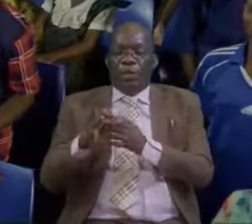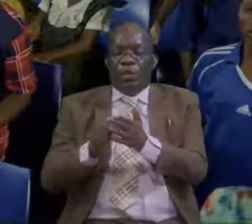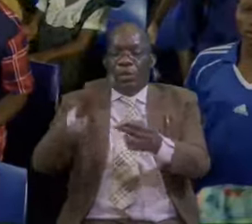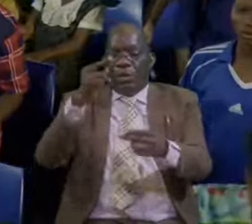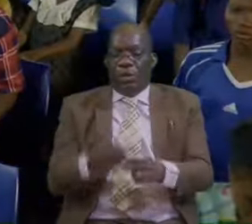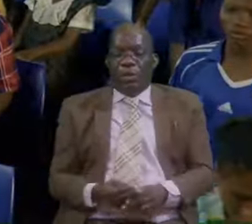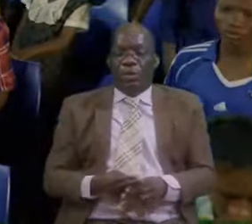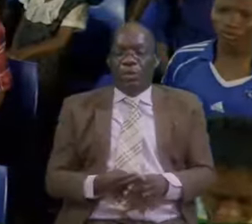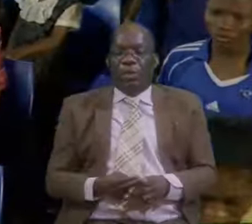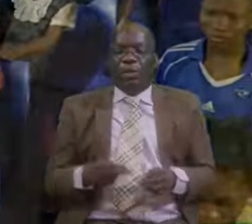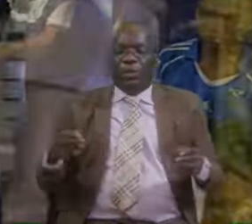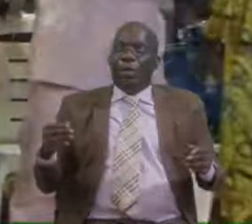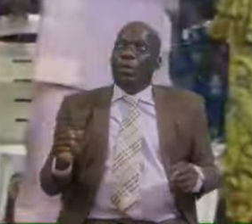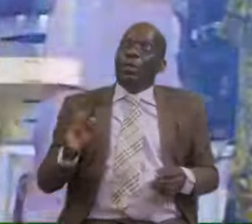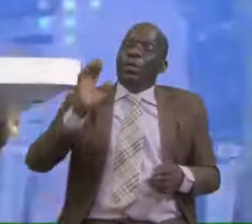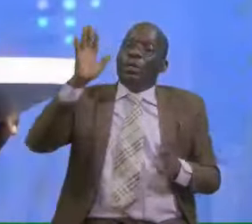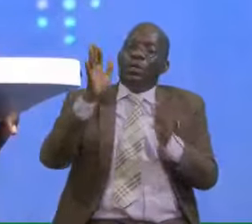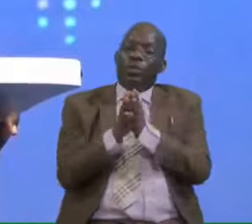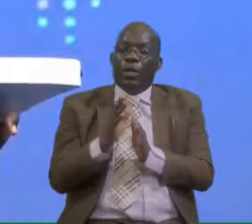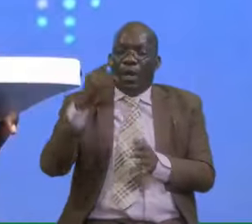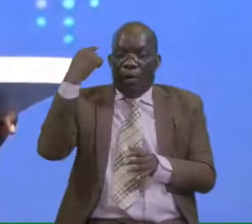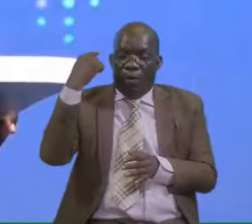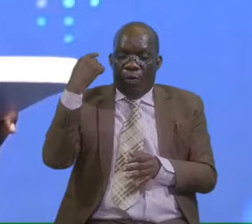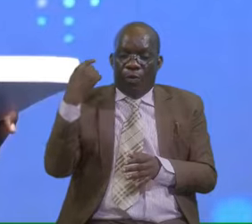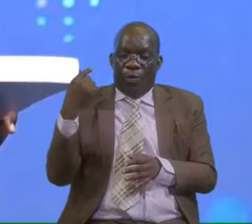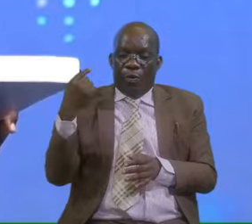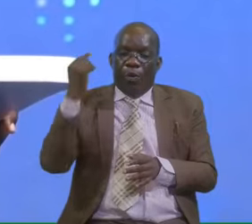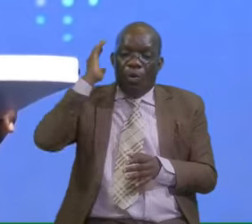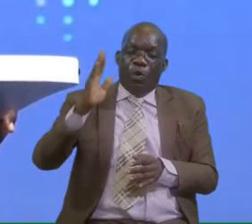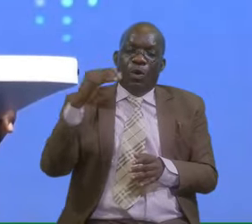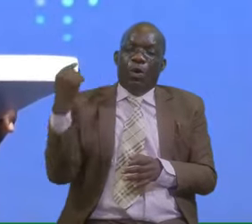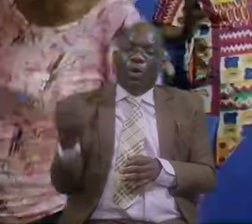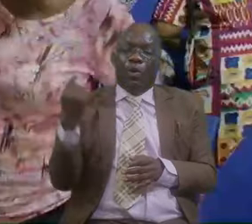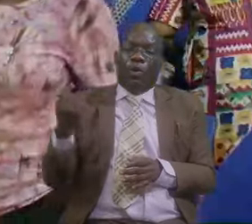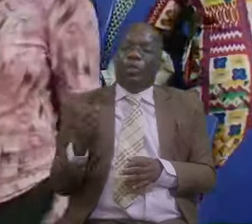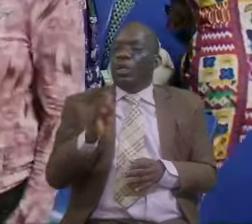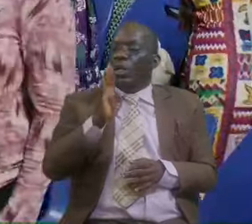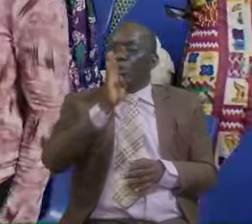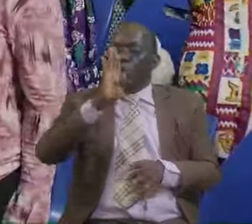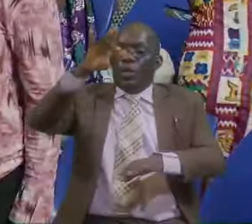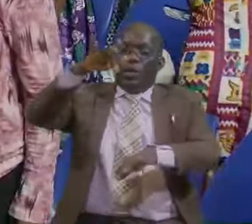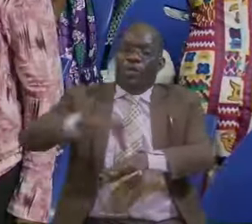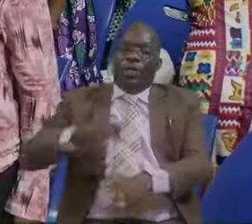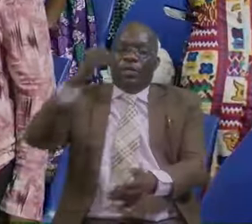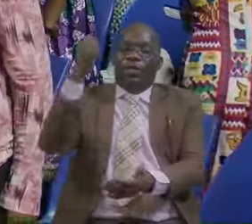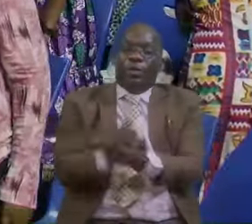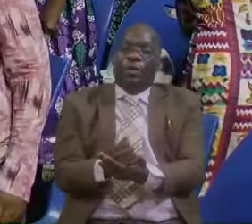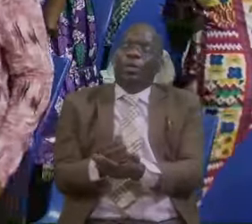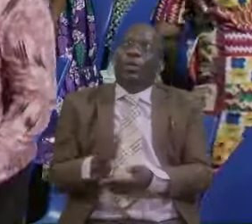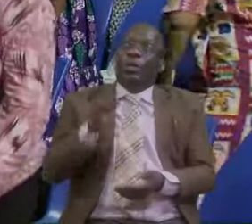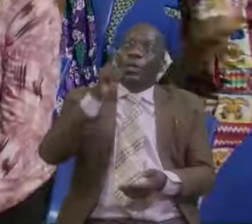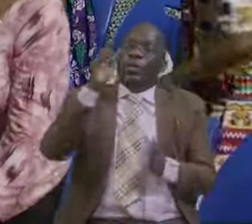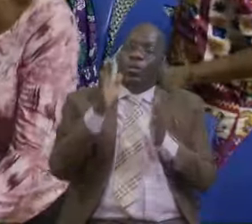His intercession will always be effective. He prayed for the